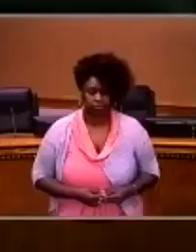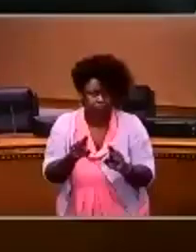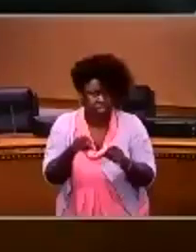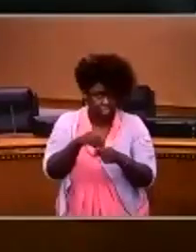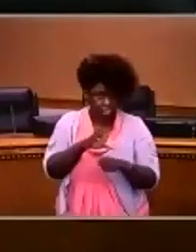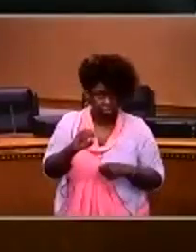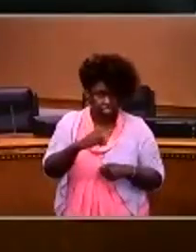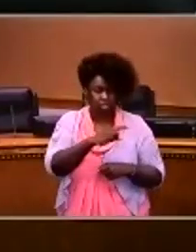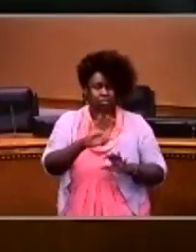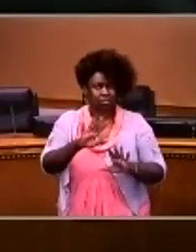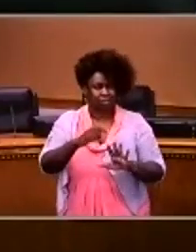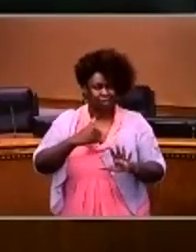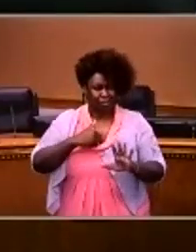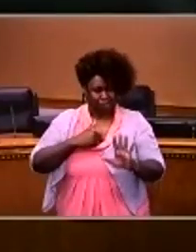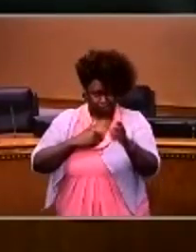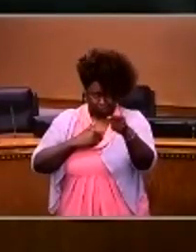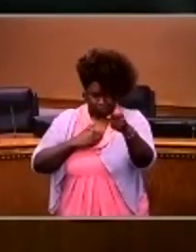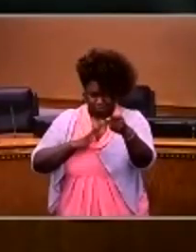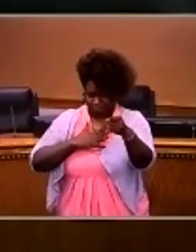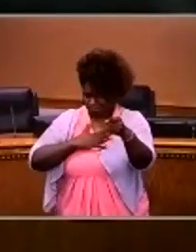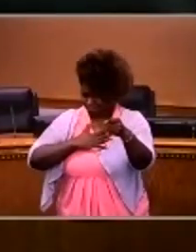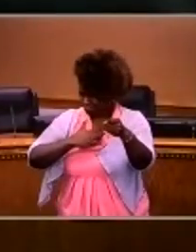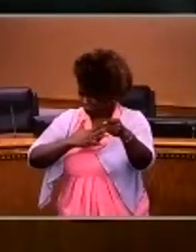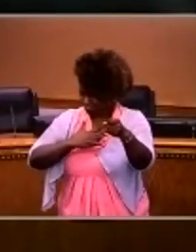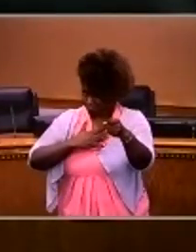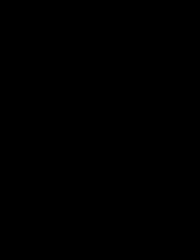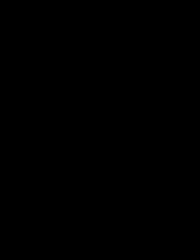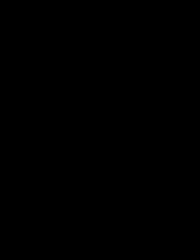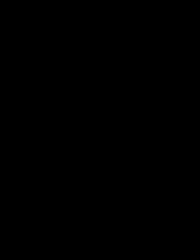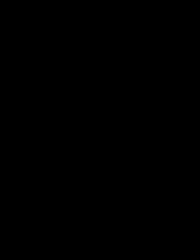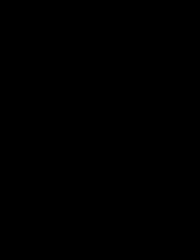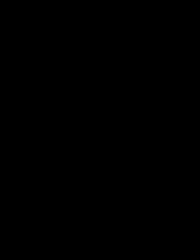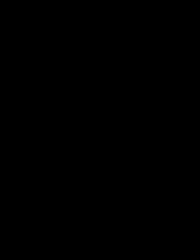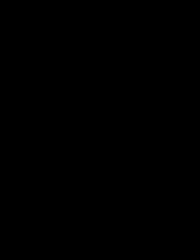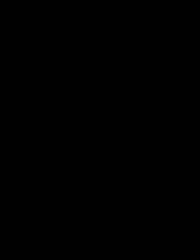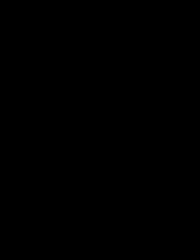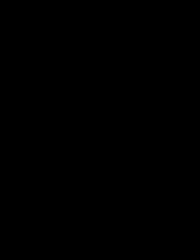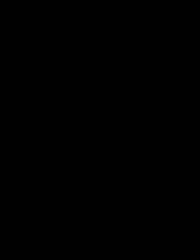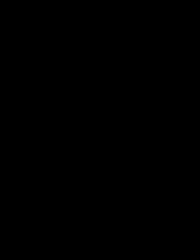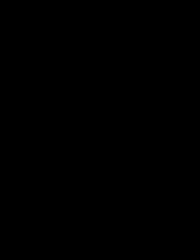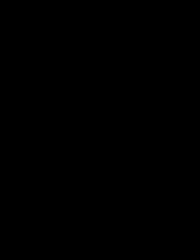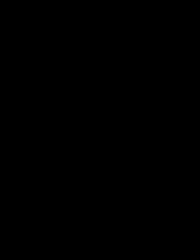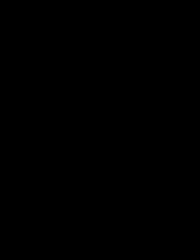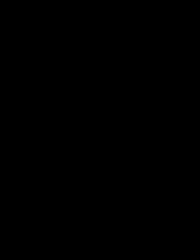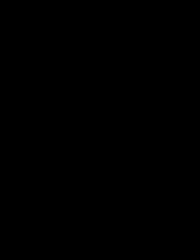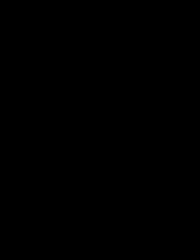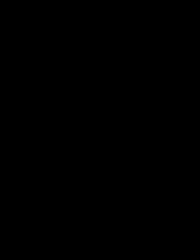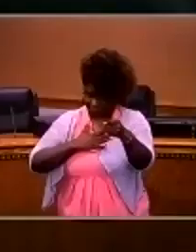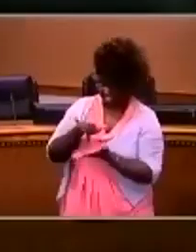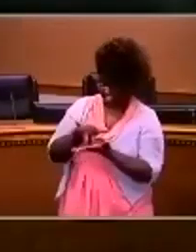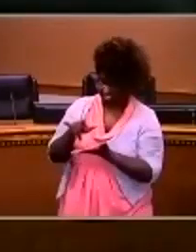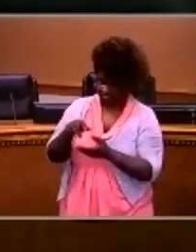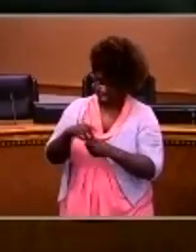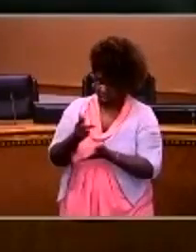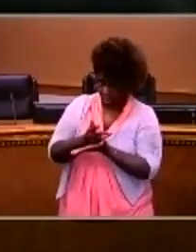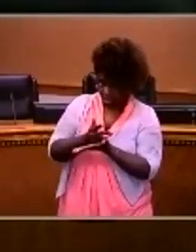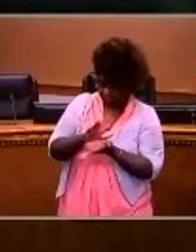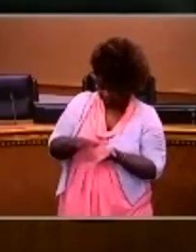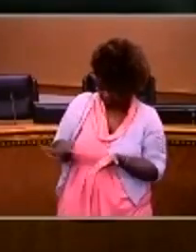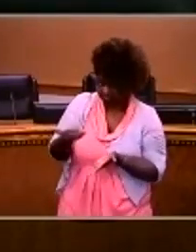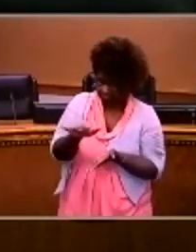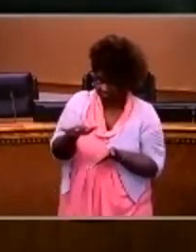Deep breath for me, Tyler. The Walmart site has been up and running now for about a week and a half. This